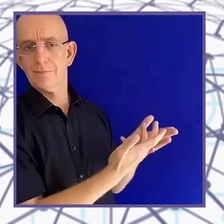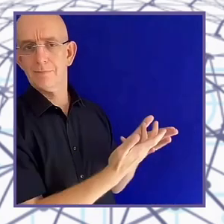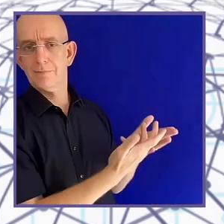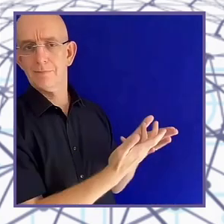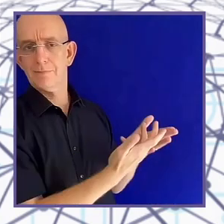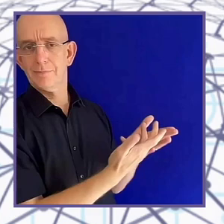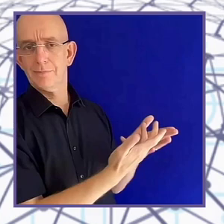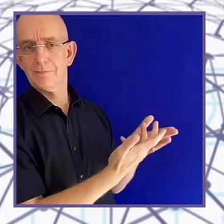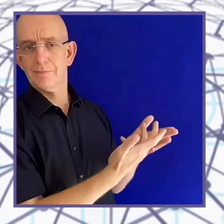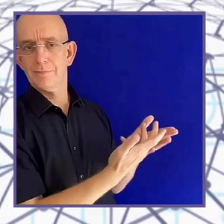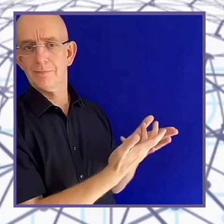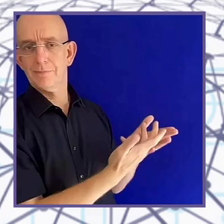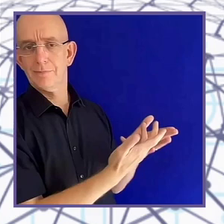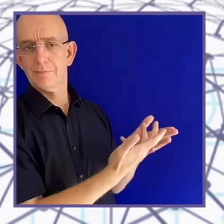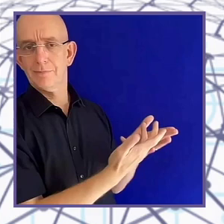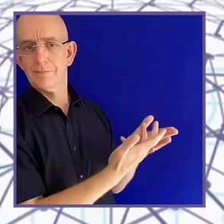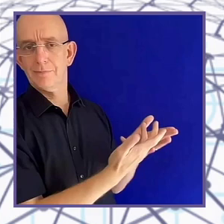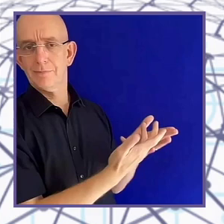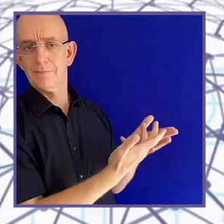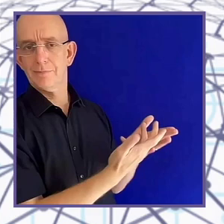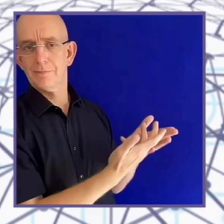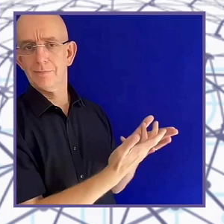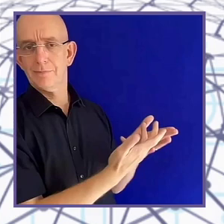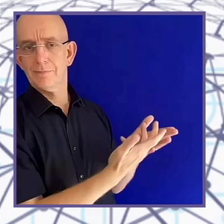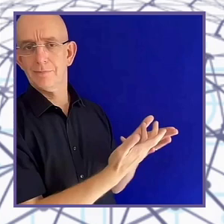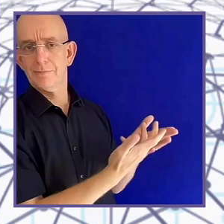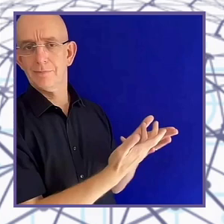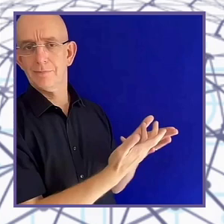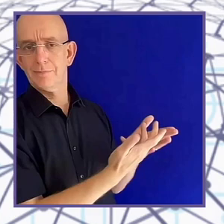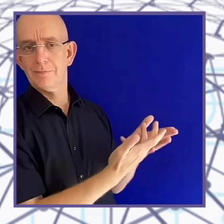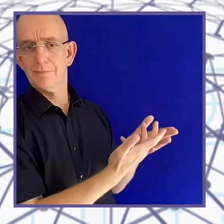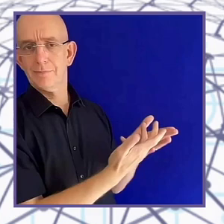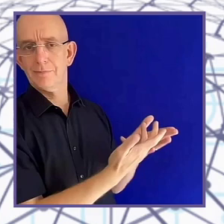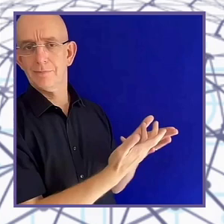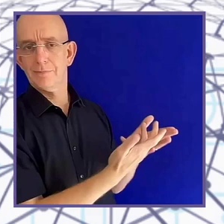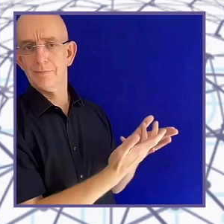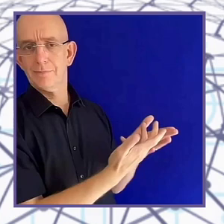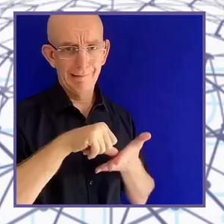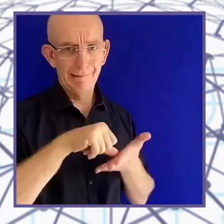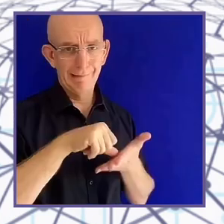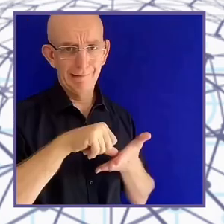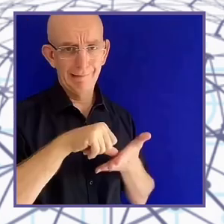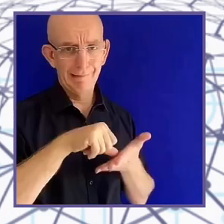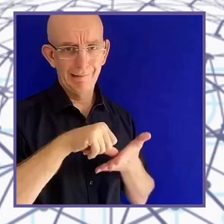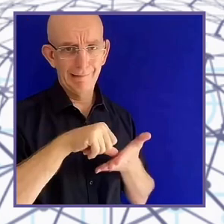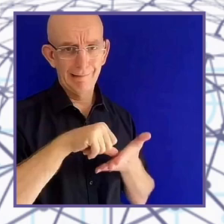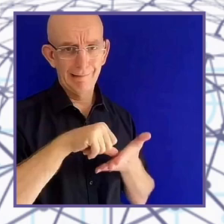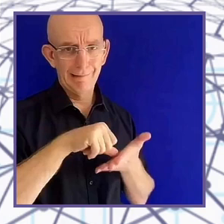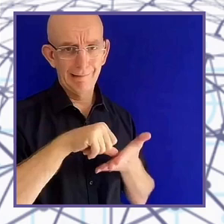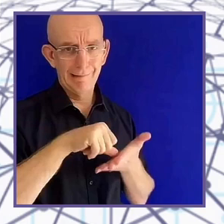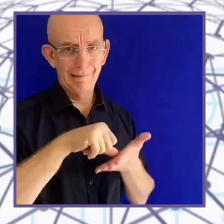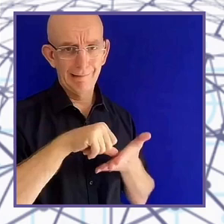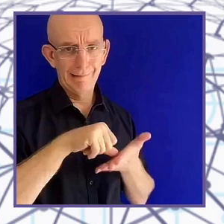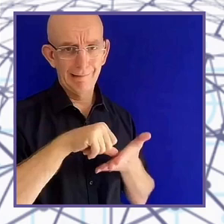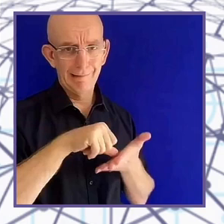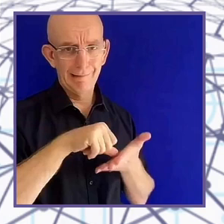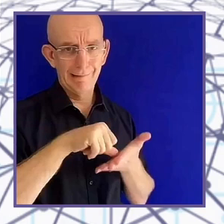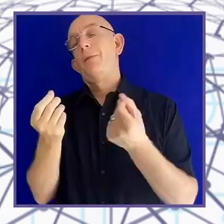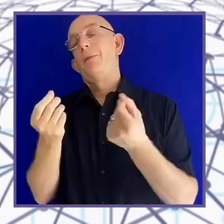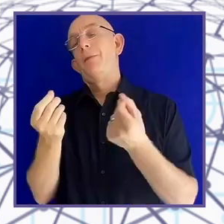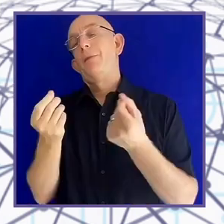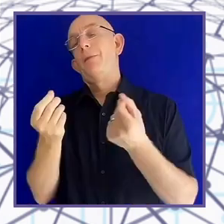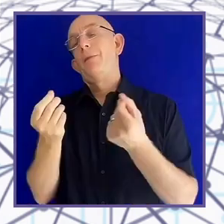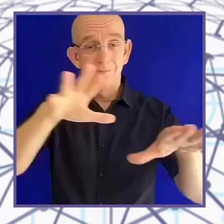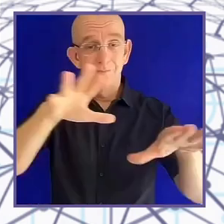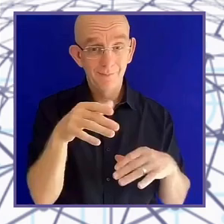try to come to market and fail. But shall we move on to the second one or do you want to? No, let's move on to the Let's move on to the second. I want to hear Kathy talk about